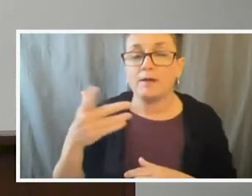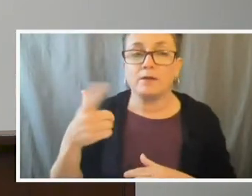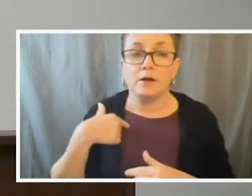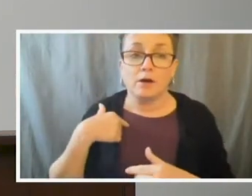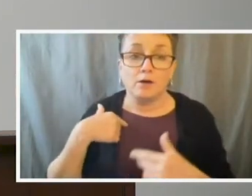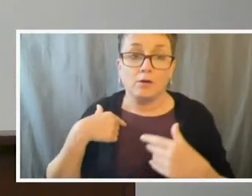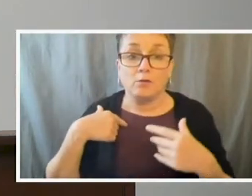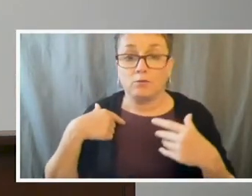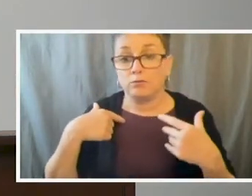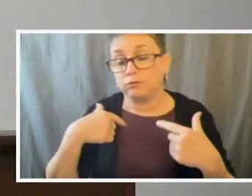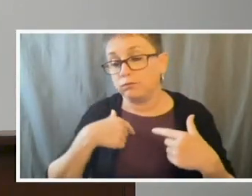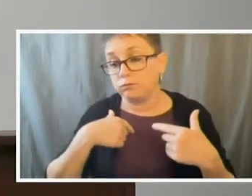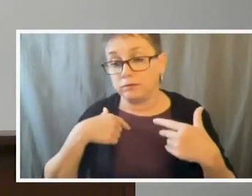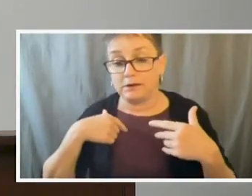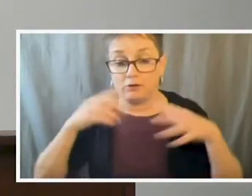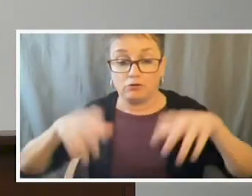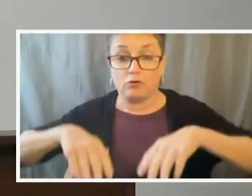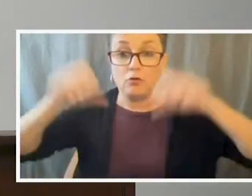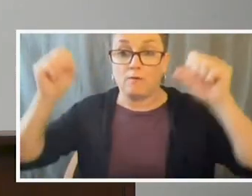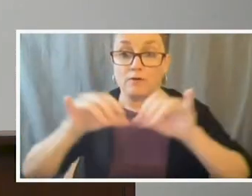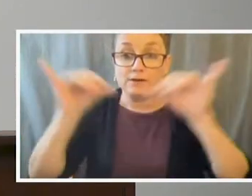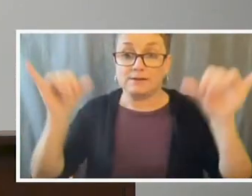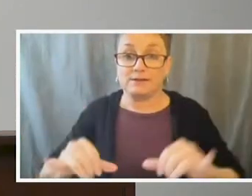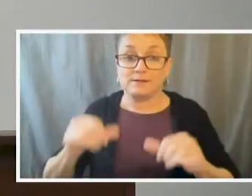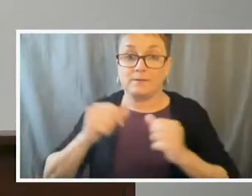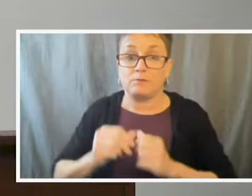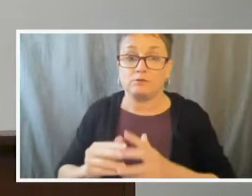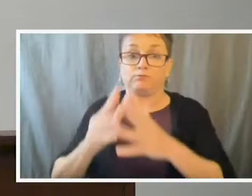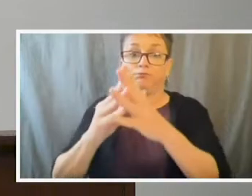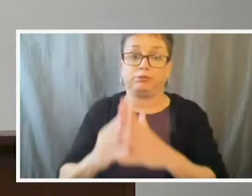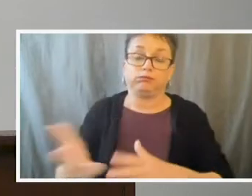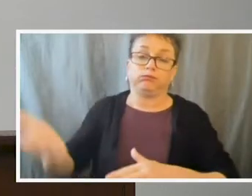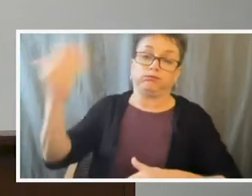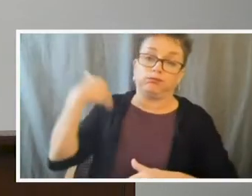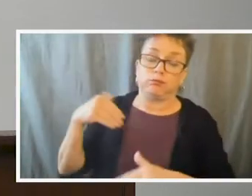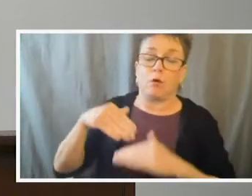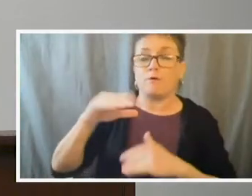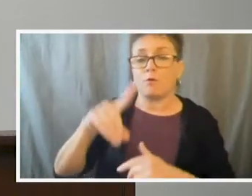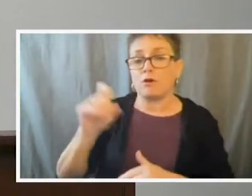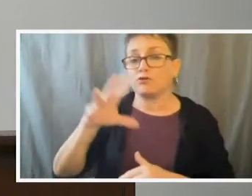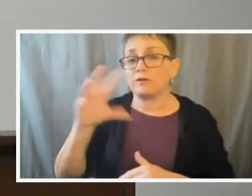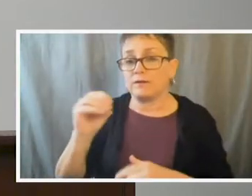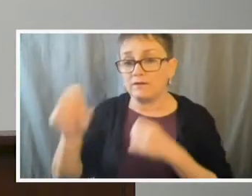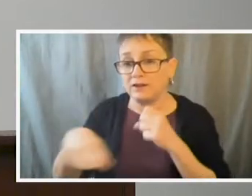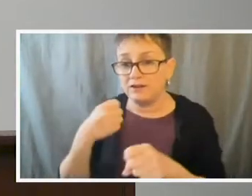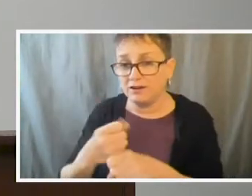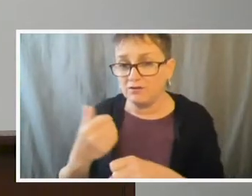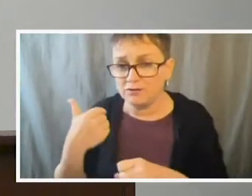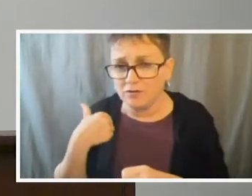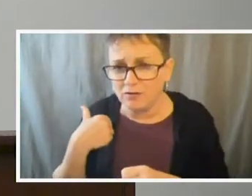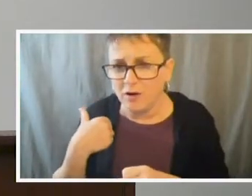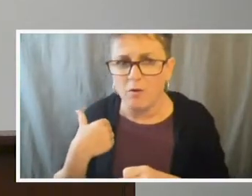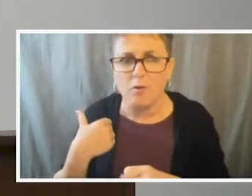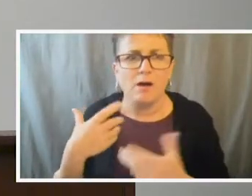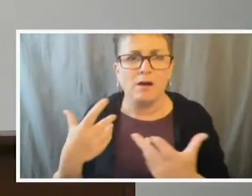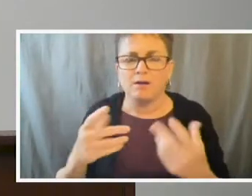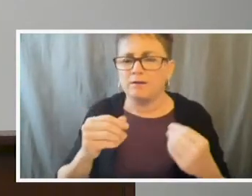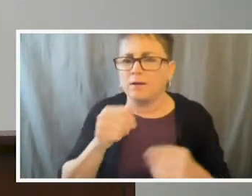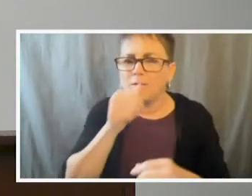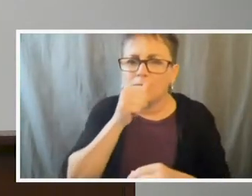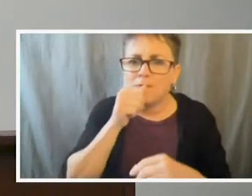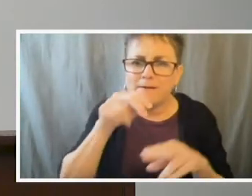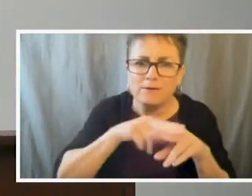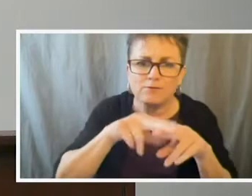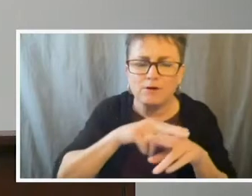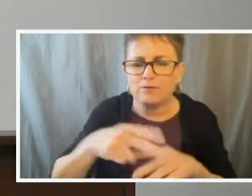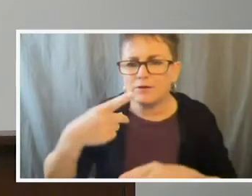built well over 100 years ago, so we go back 150 years or more, when this was not even by private railroads, whether it was the Pennsylvania Railroad,